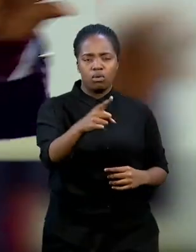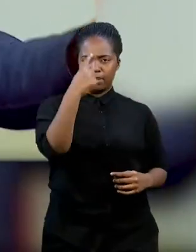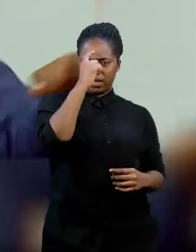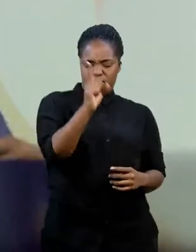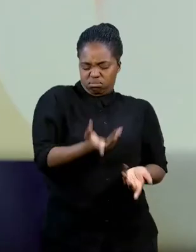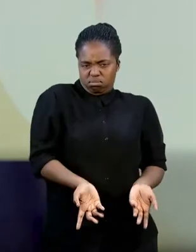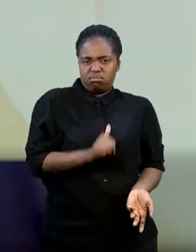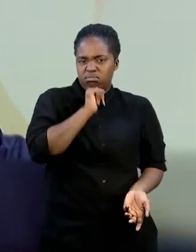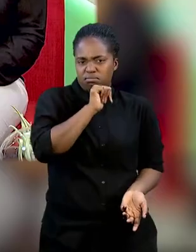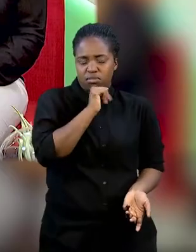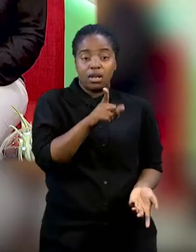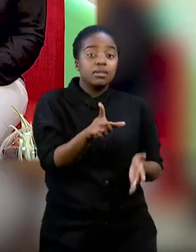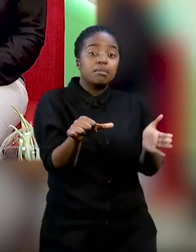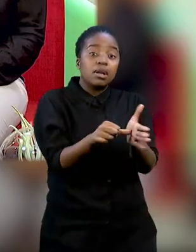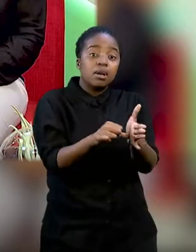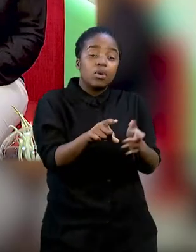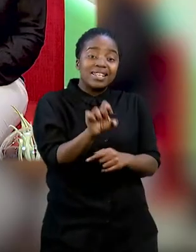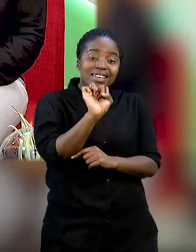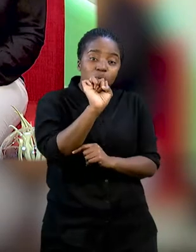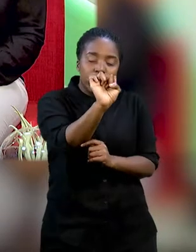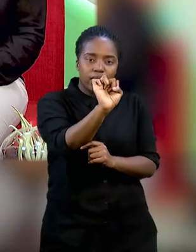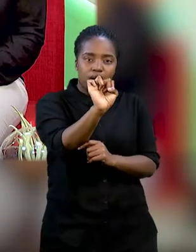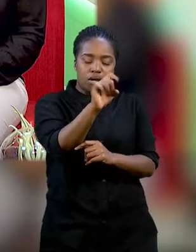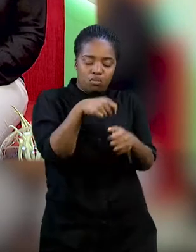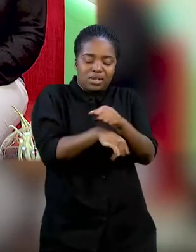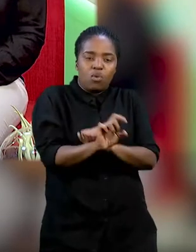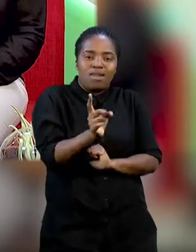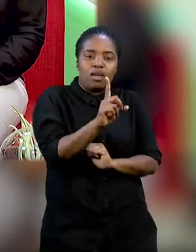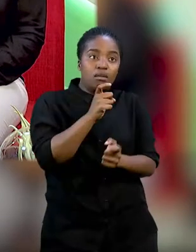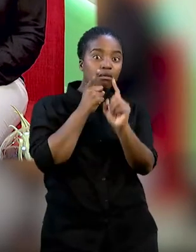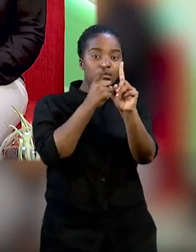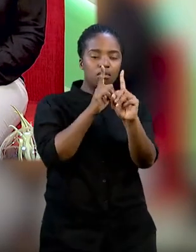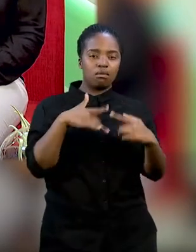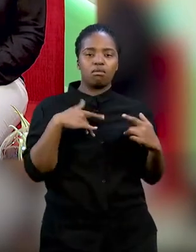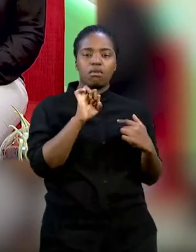her, them think. It doesn't matter. Yeah. What matters is your journey. And nami,